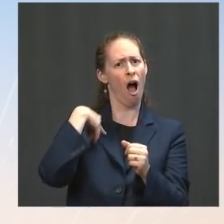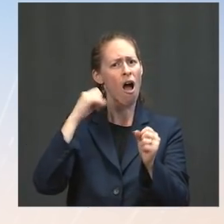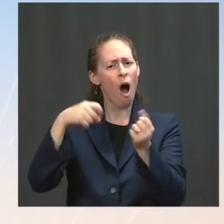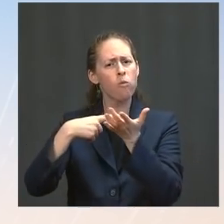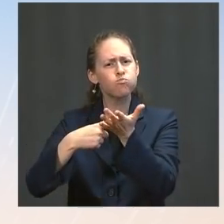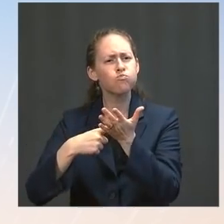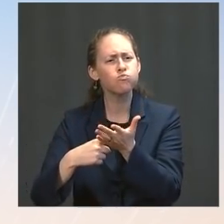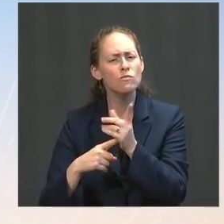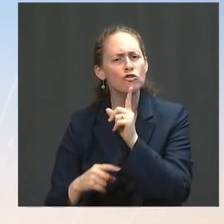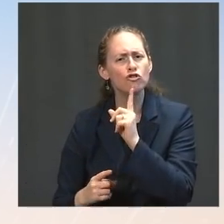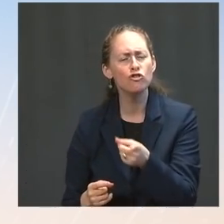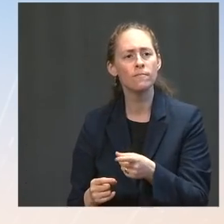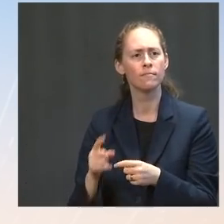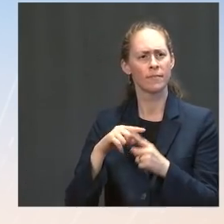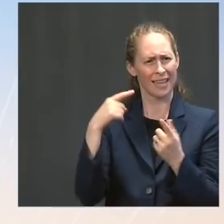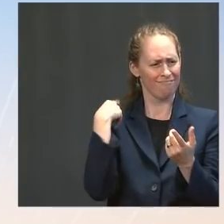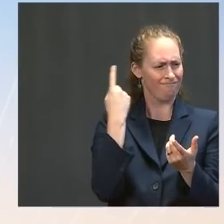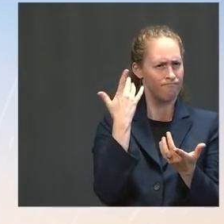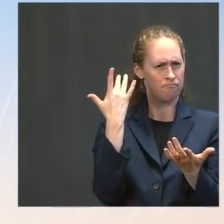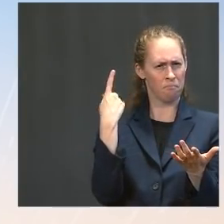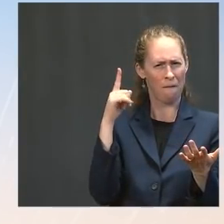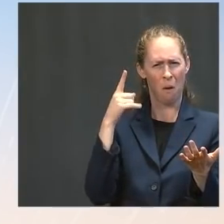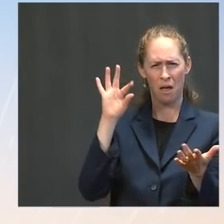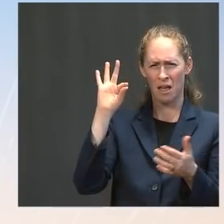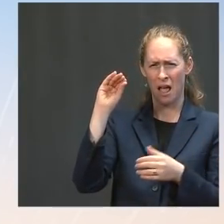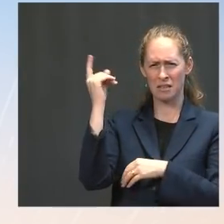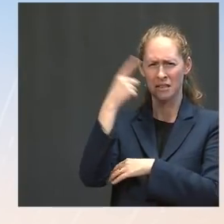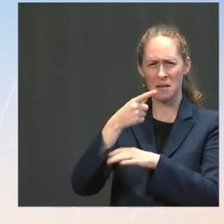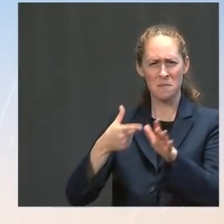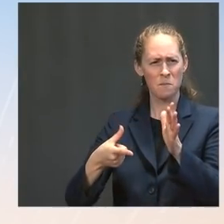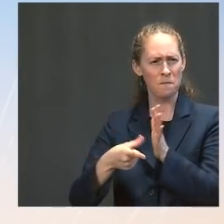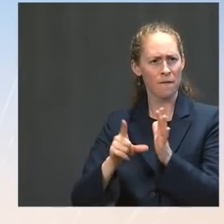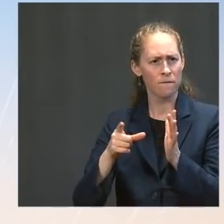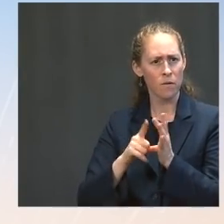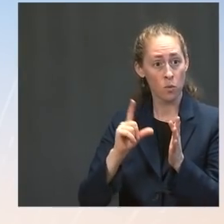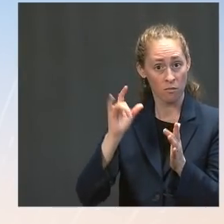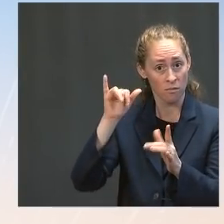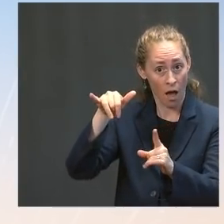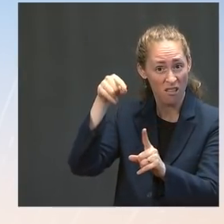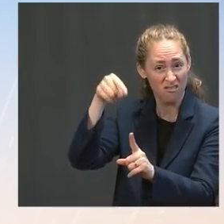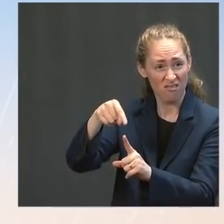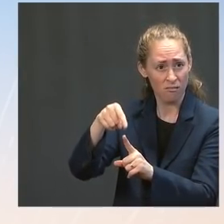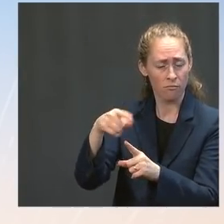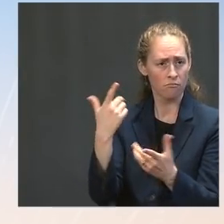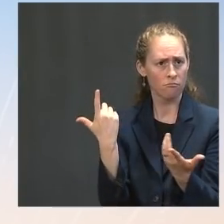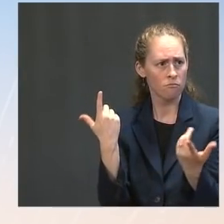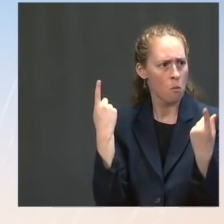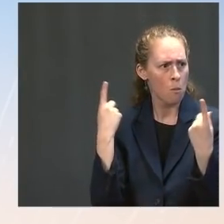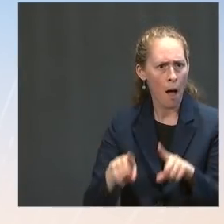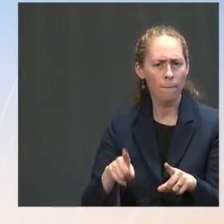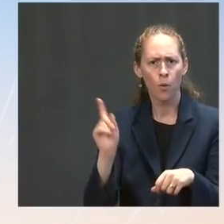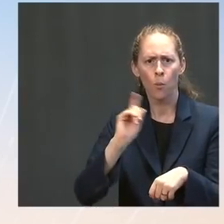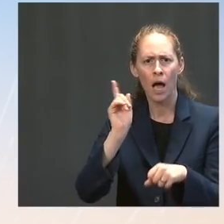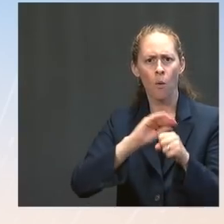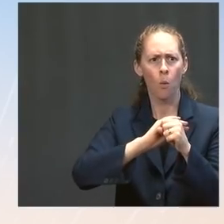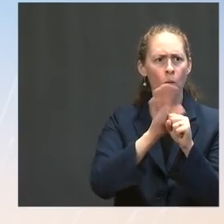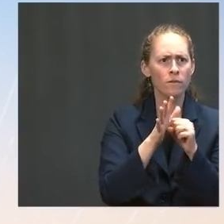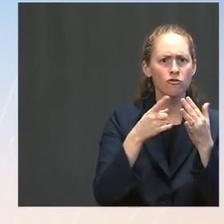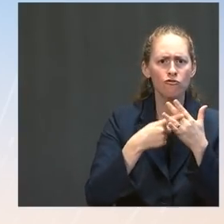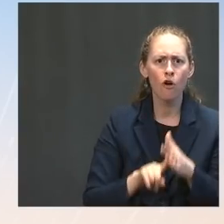working through now. So there's no guarantee yet from the Taliban to continue to allow safe passage for the people that the U.S. is hoping? Again, these are